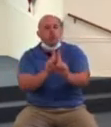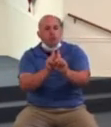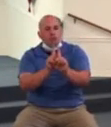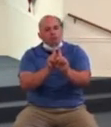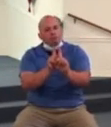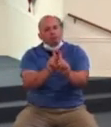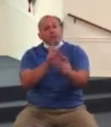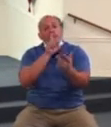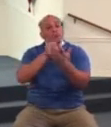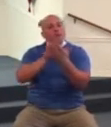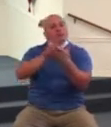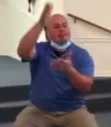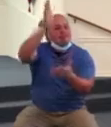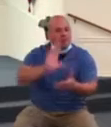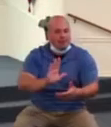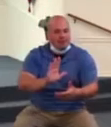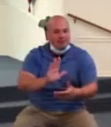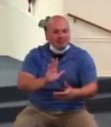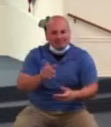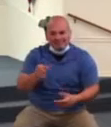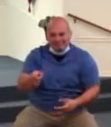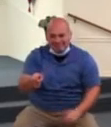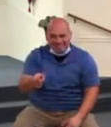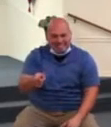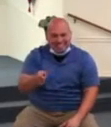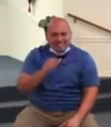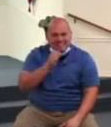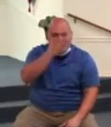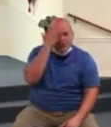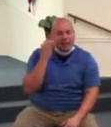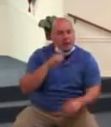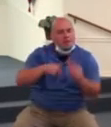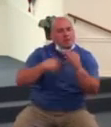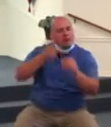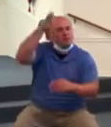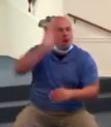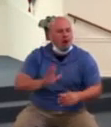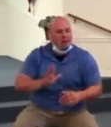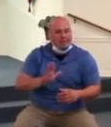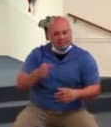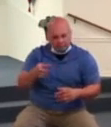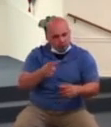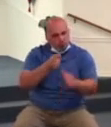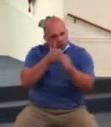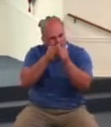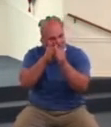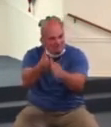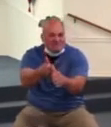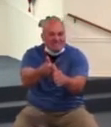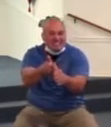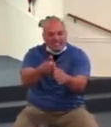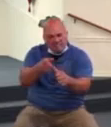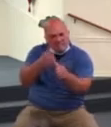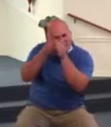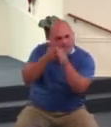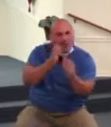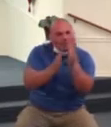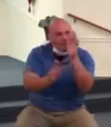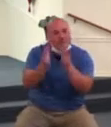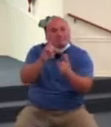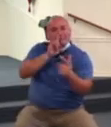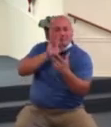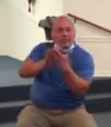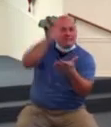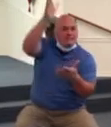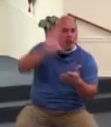forget about God is not faith. That's just selfishness. But this man, now able to see, followed Jesus, praising God. His faith